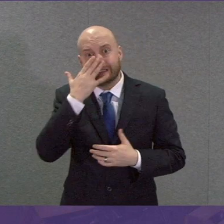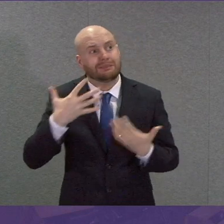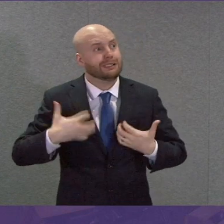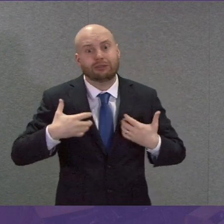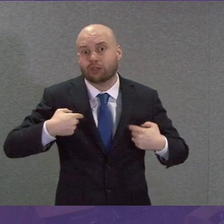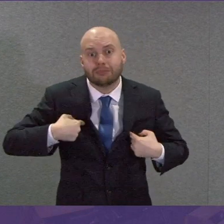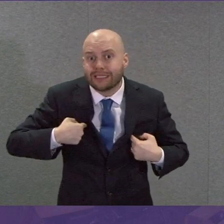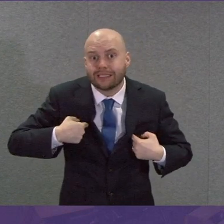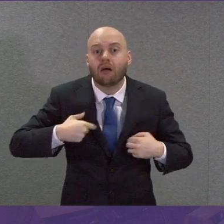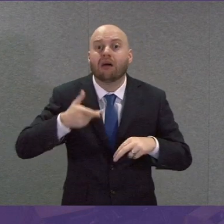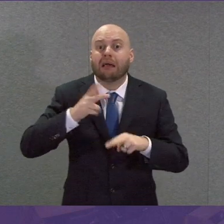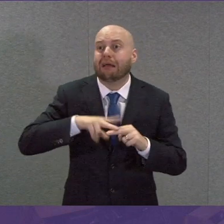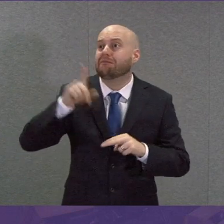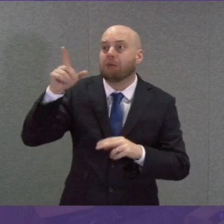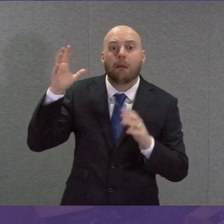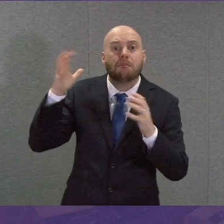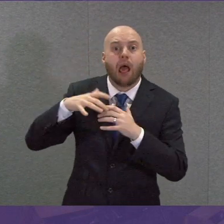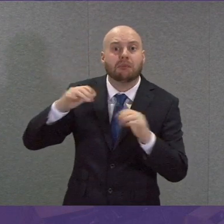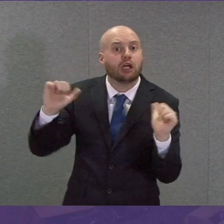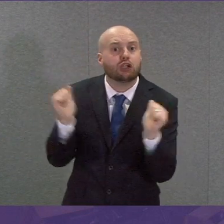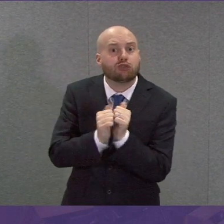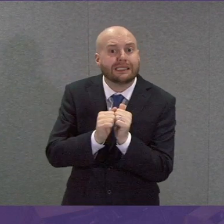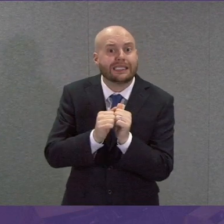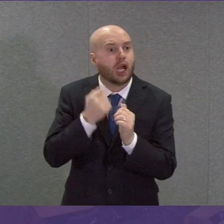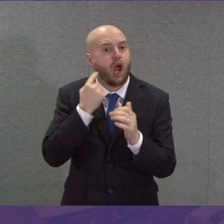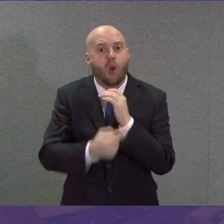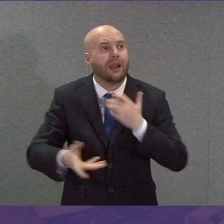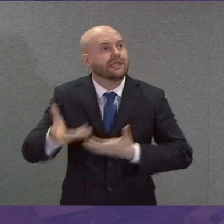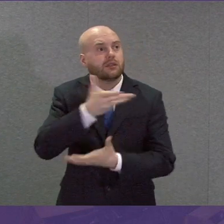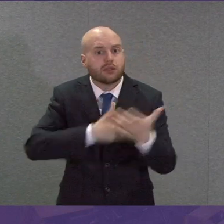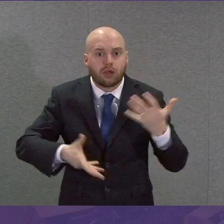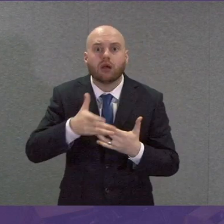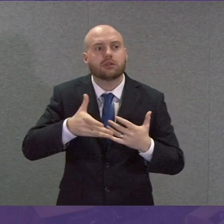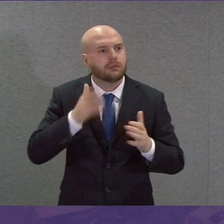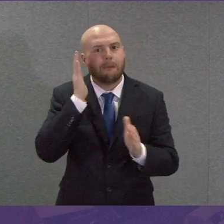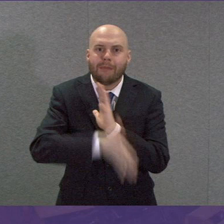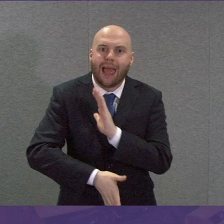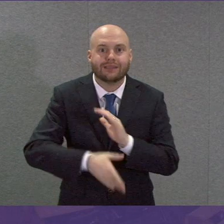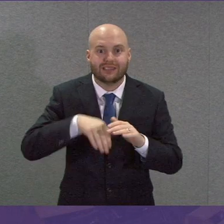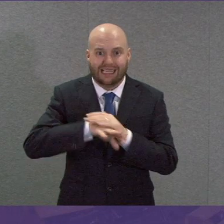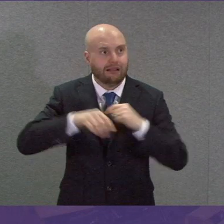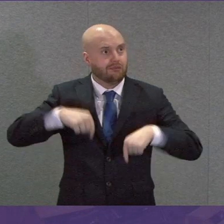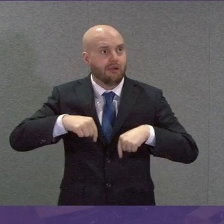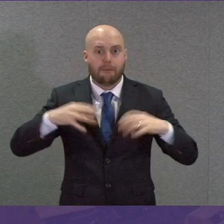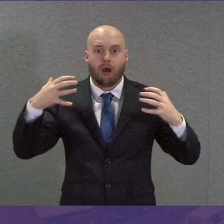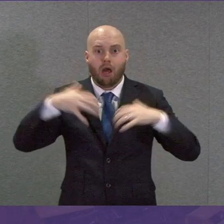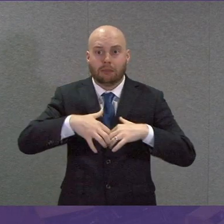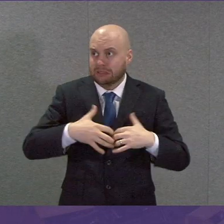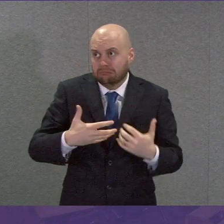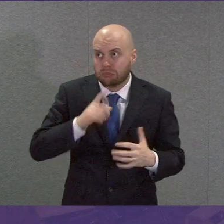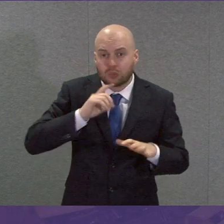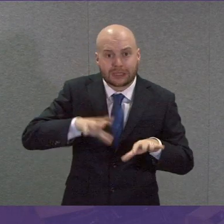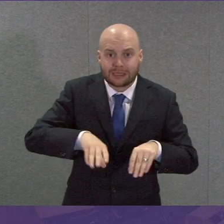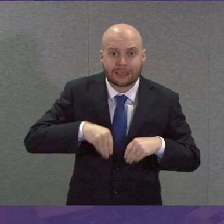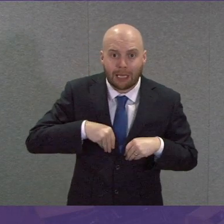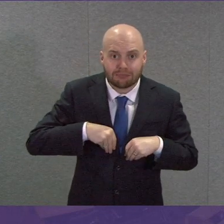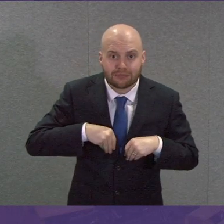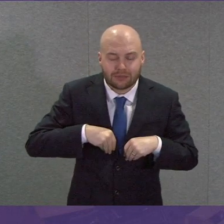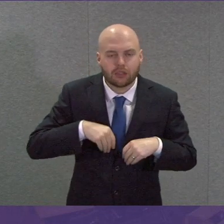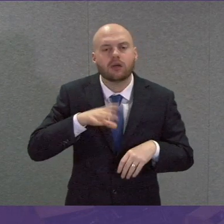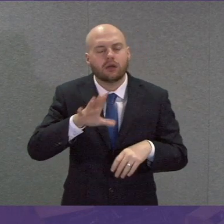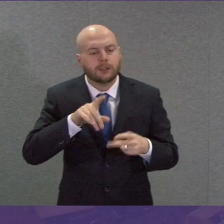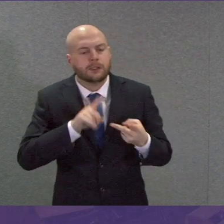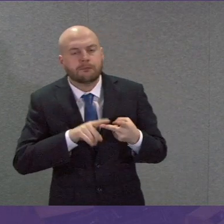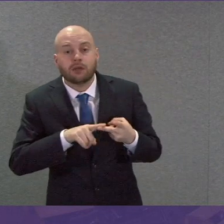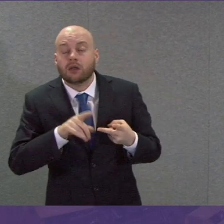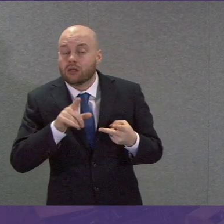that is the mood of the Parliament, we are absolutely willing to do so. In terms of mistakes, yes, I do accept that. I mean, this is legislation that has to go through. I'm amazed